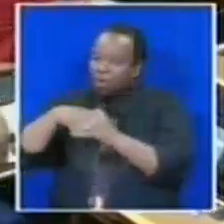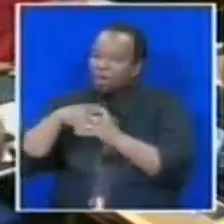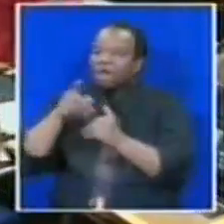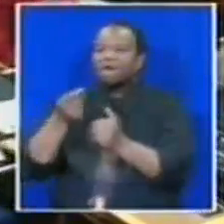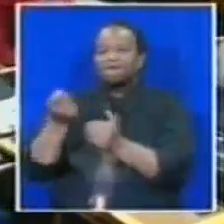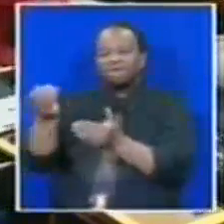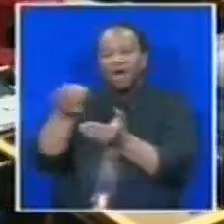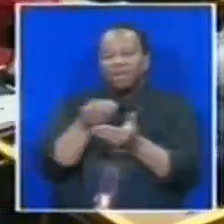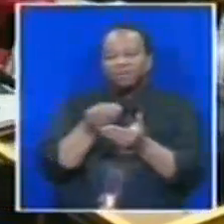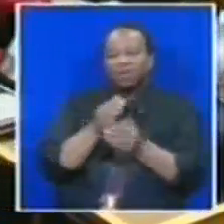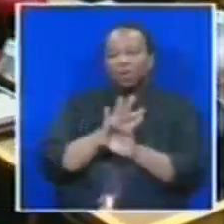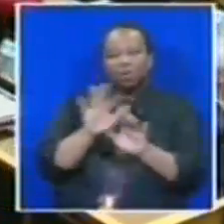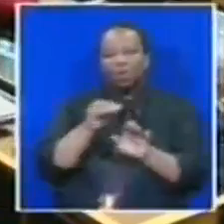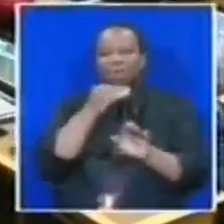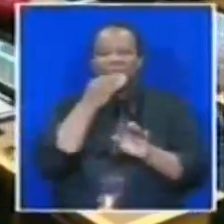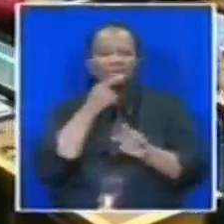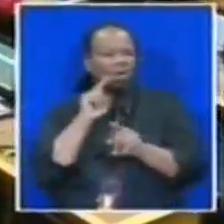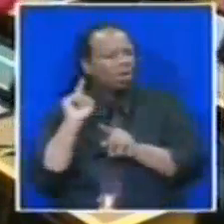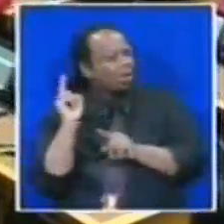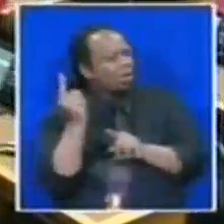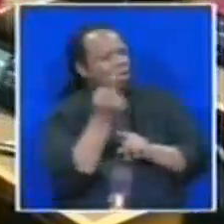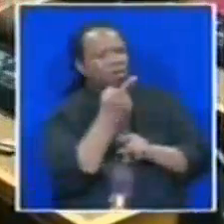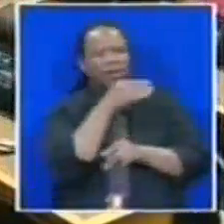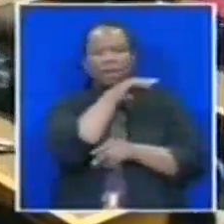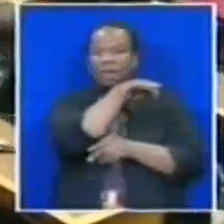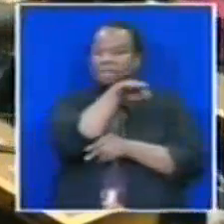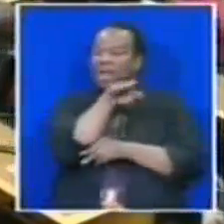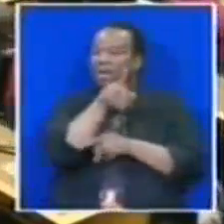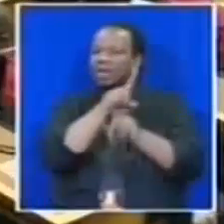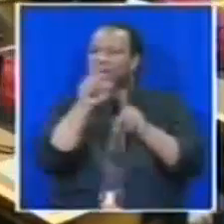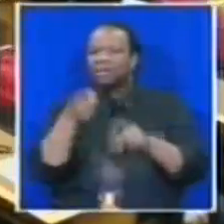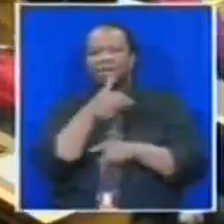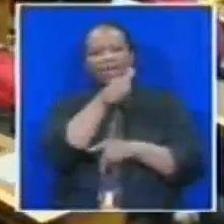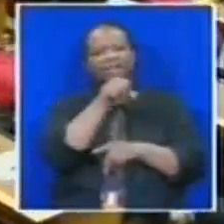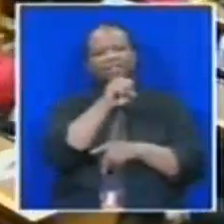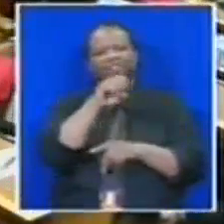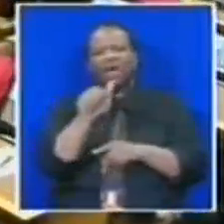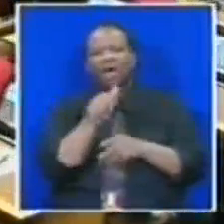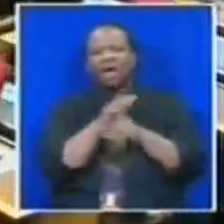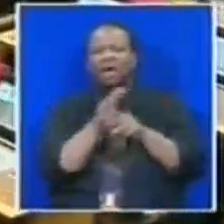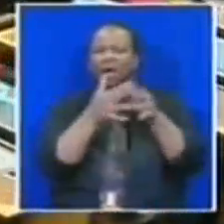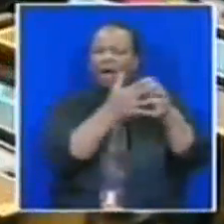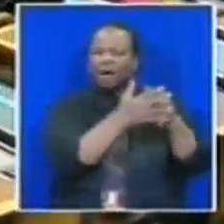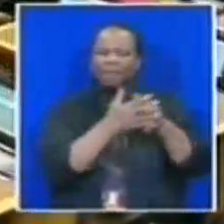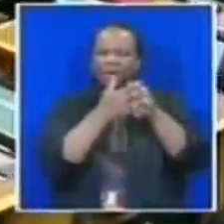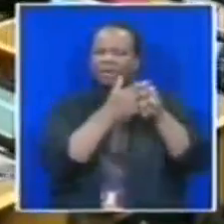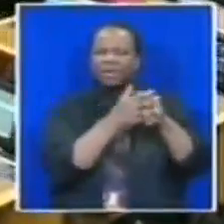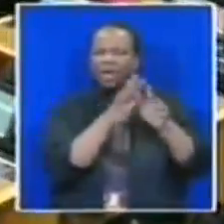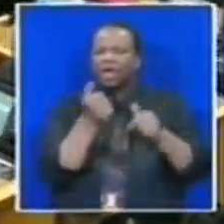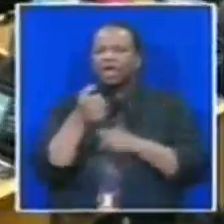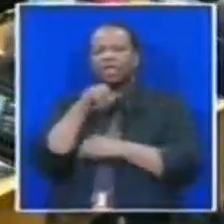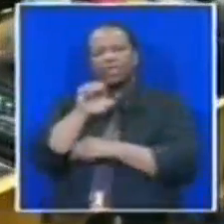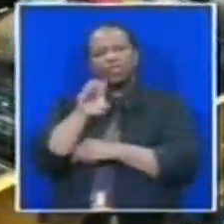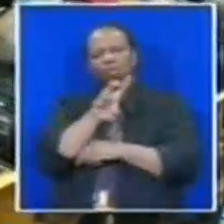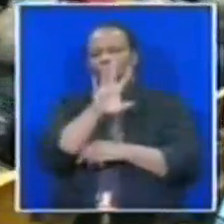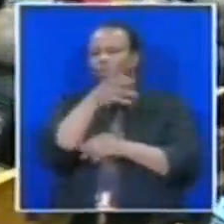investors across all the major financial centers in Asia, Europe, and the United States. The World Bank has recently commended